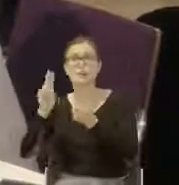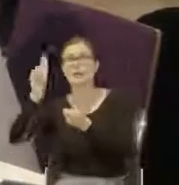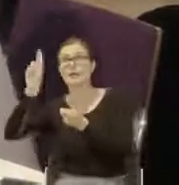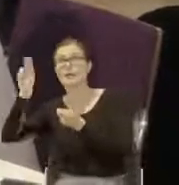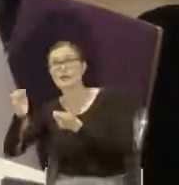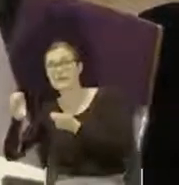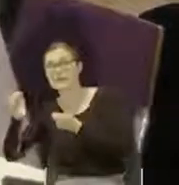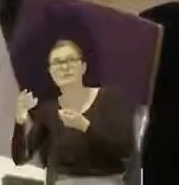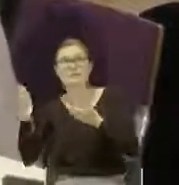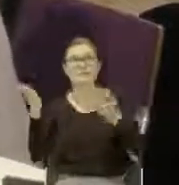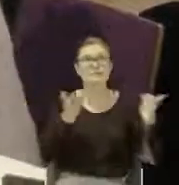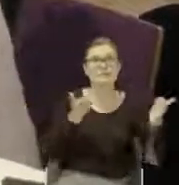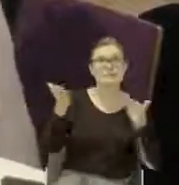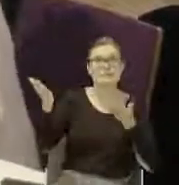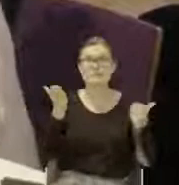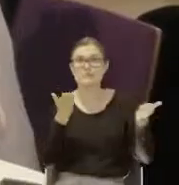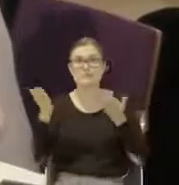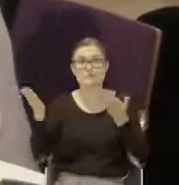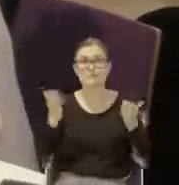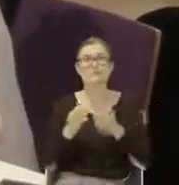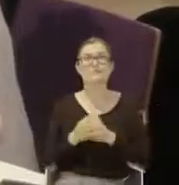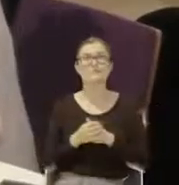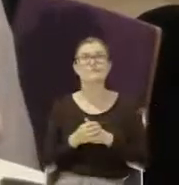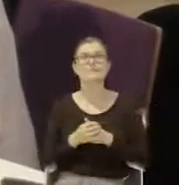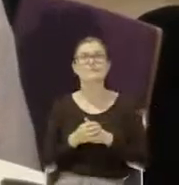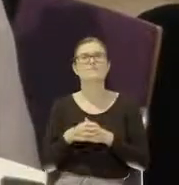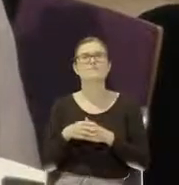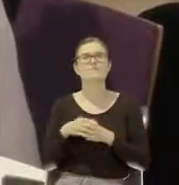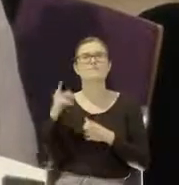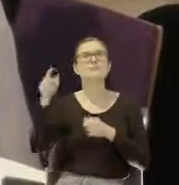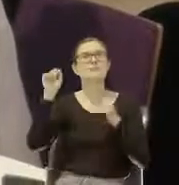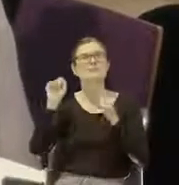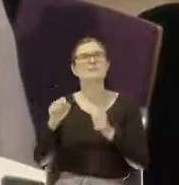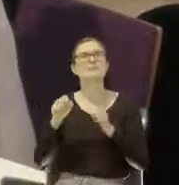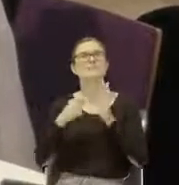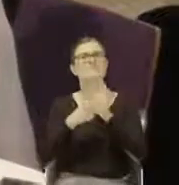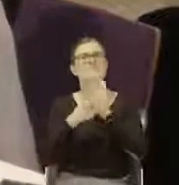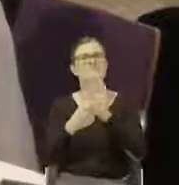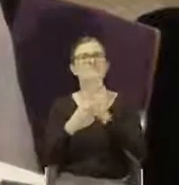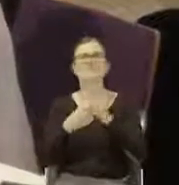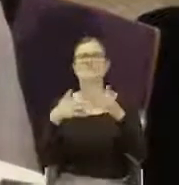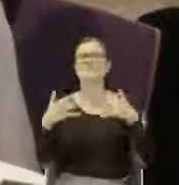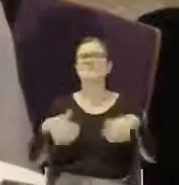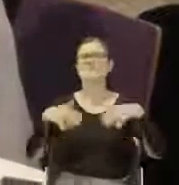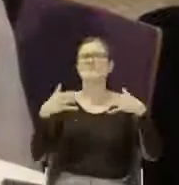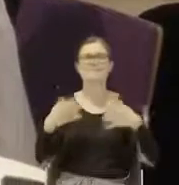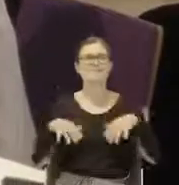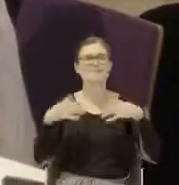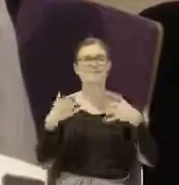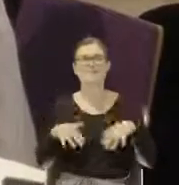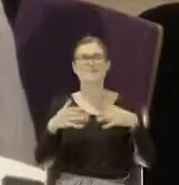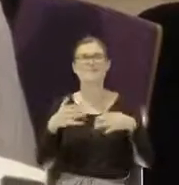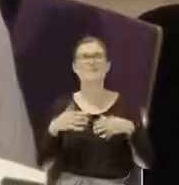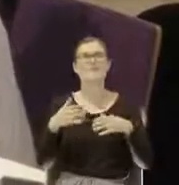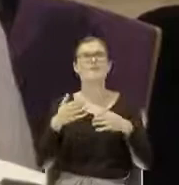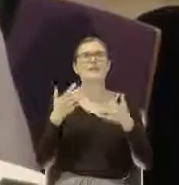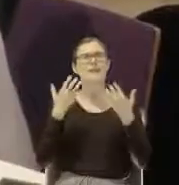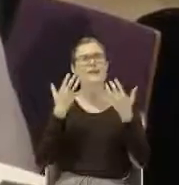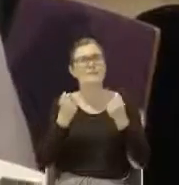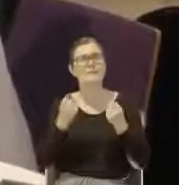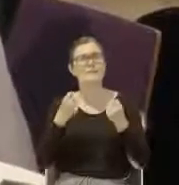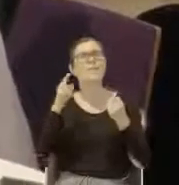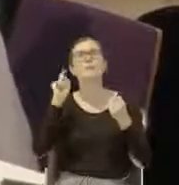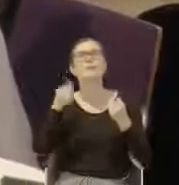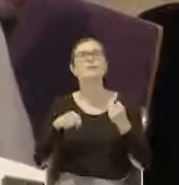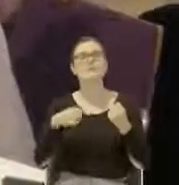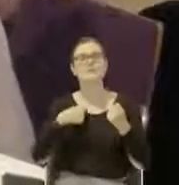Above all, I think we need to come with very concrete proposals about content and things that we want to see in